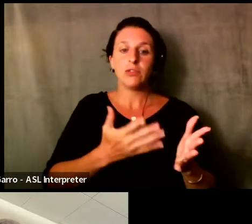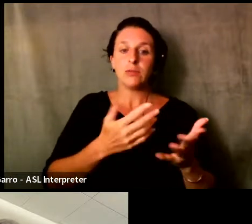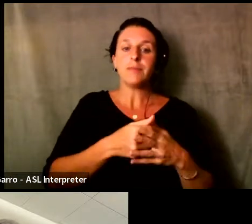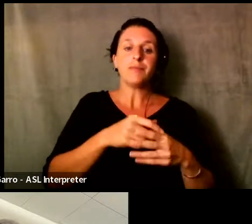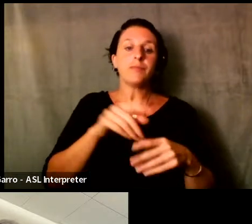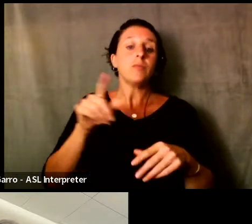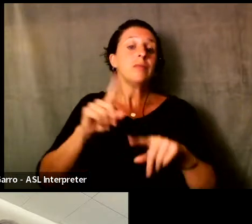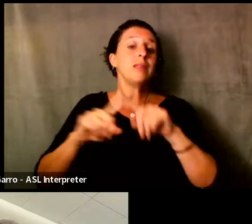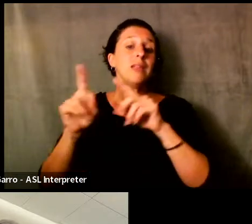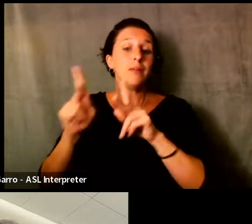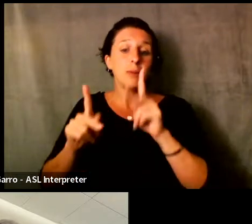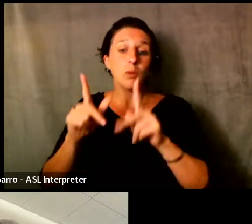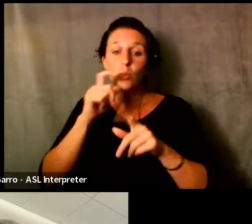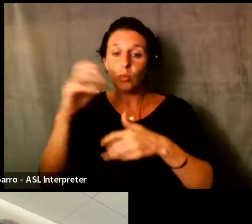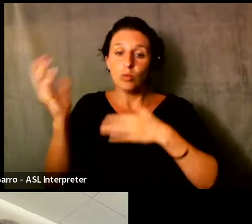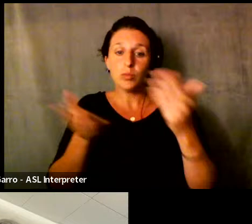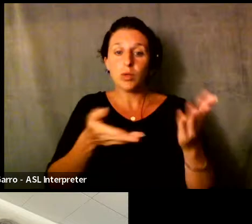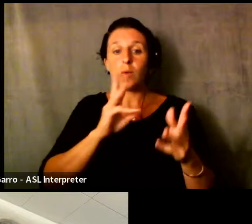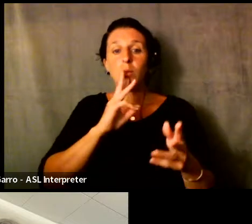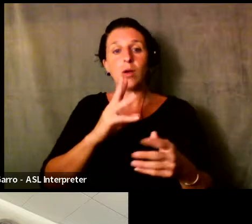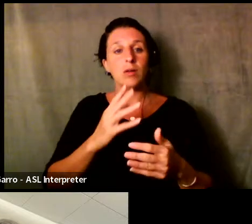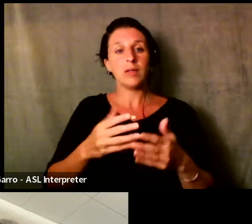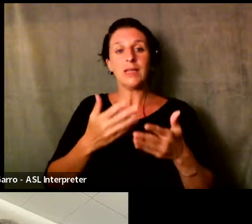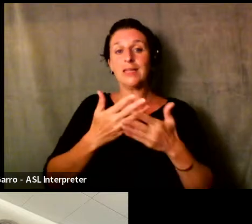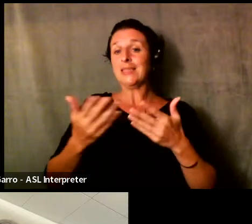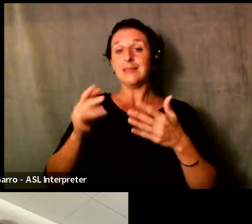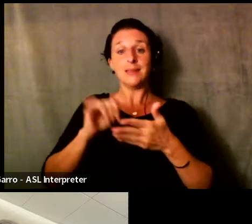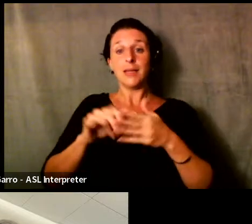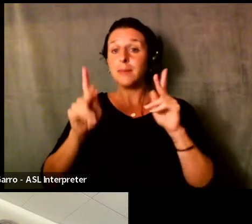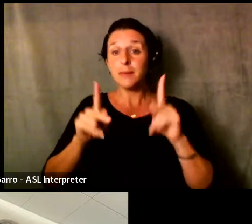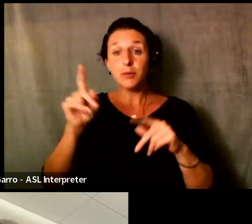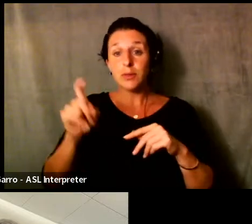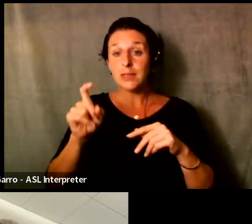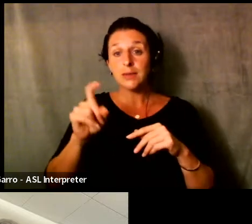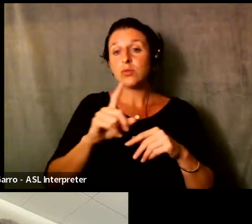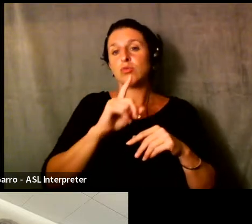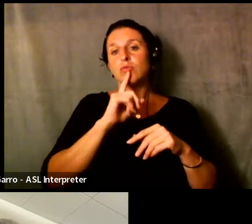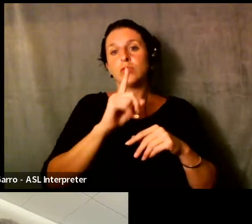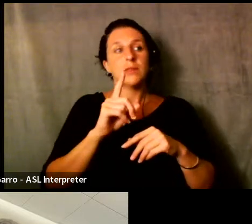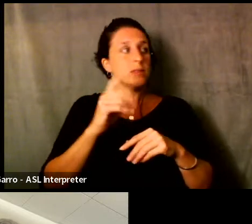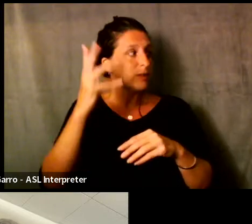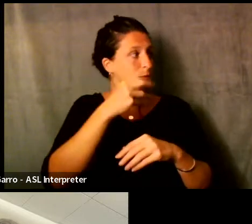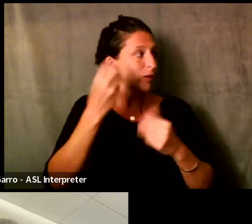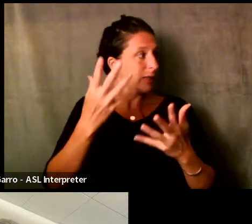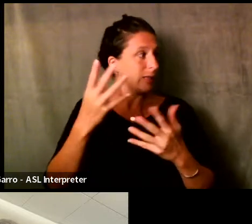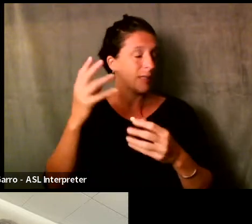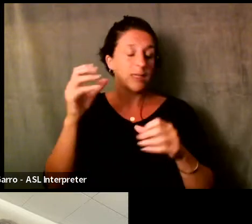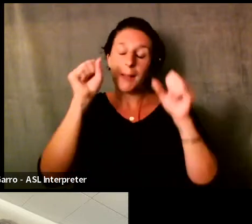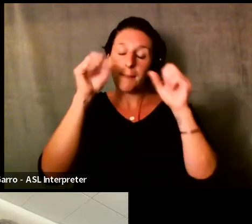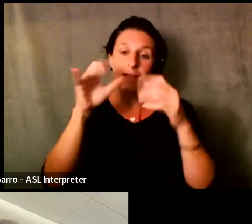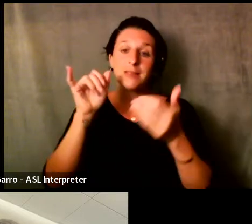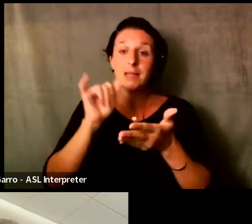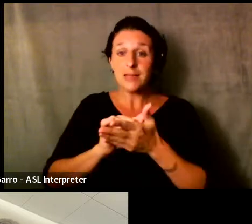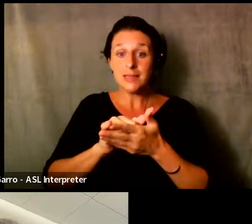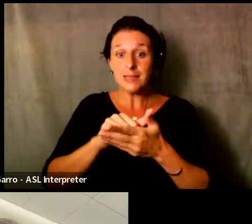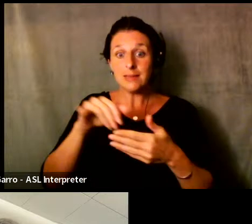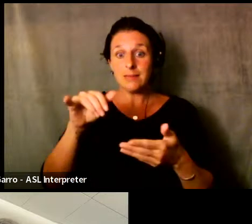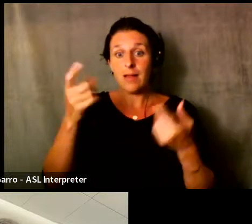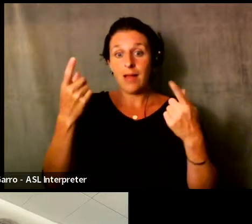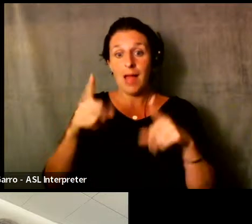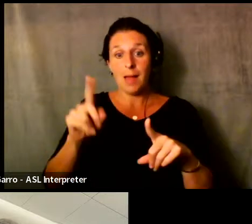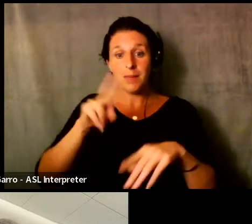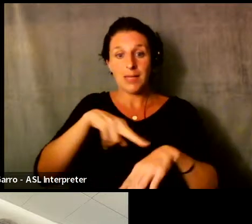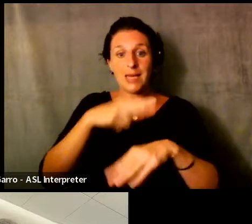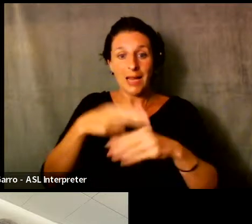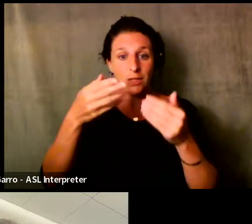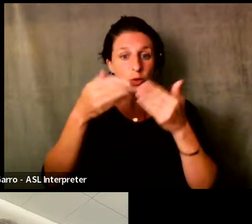also brought water and just things that people needed. So it was pretty amazing. And this happened nationwide, but the